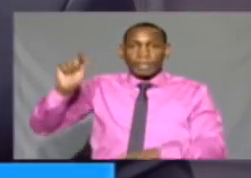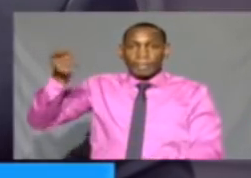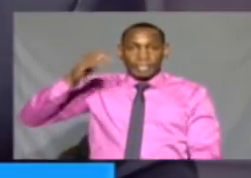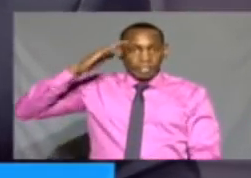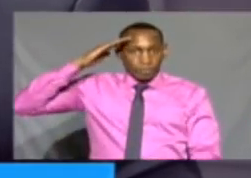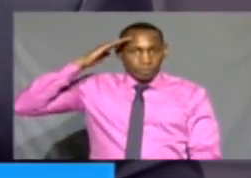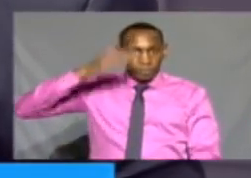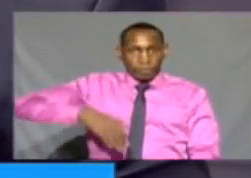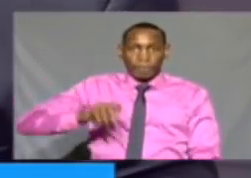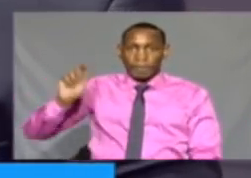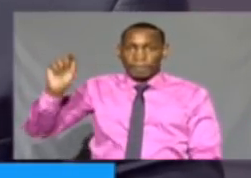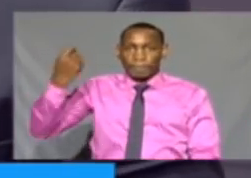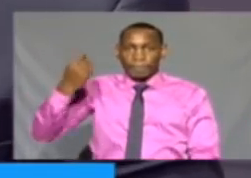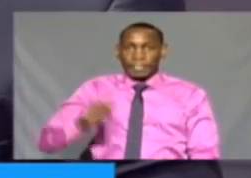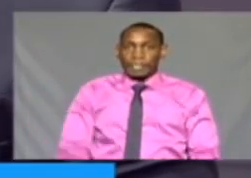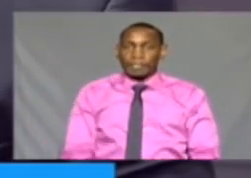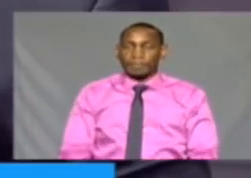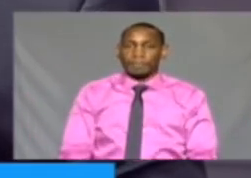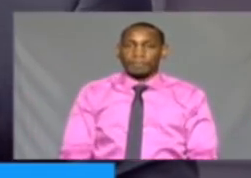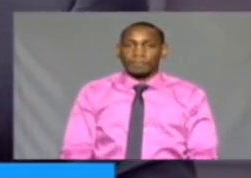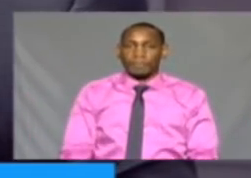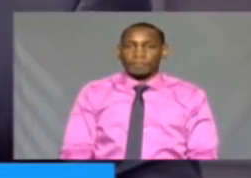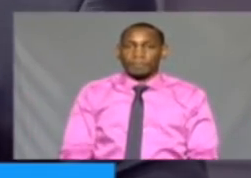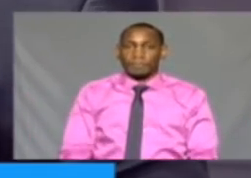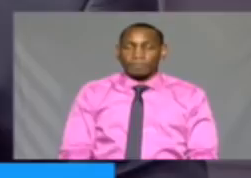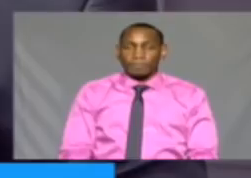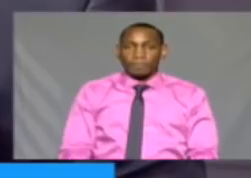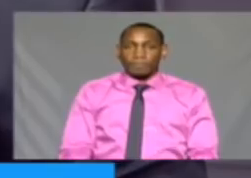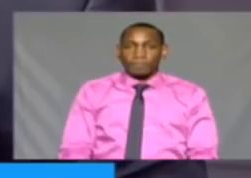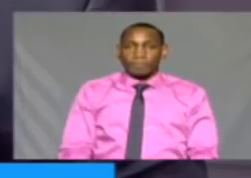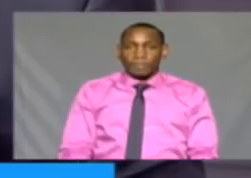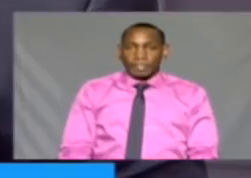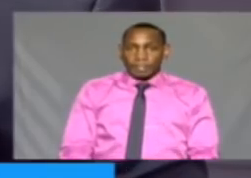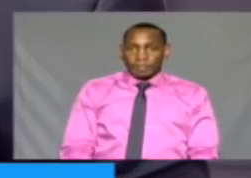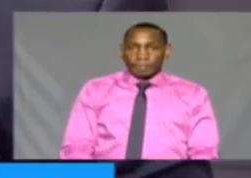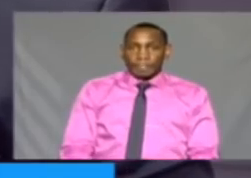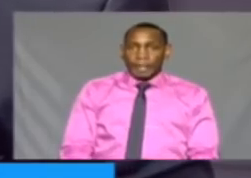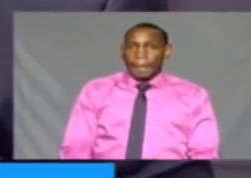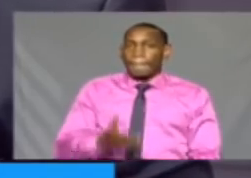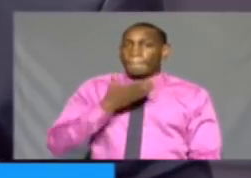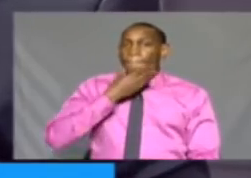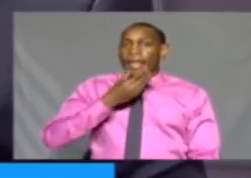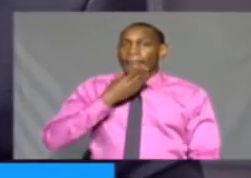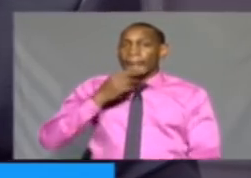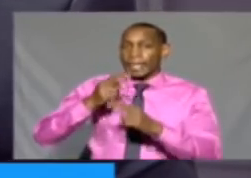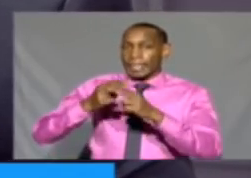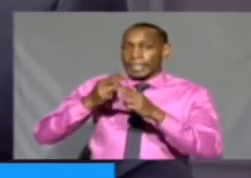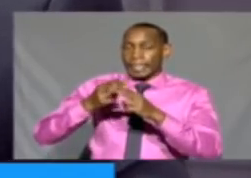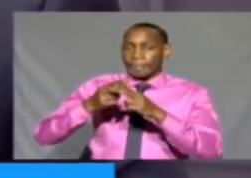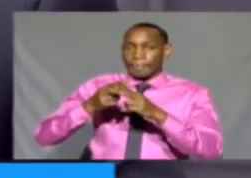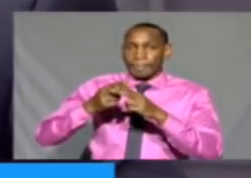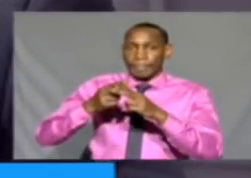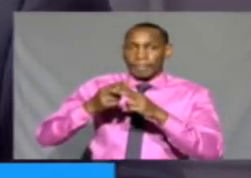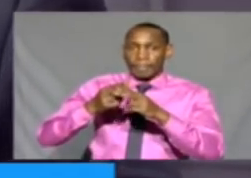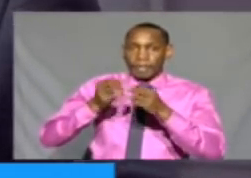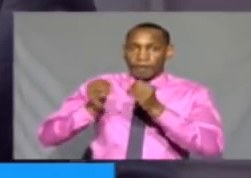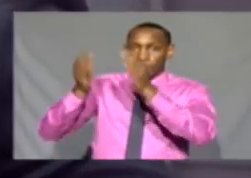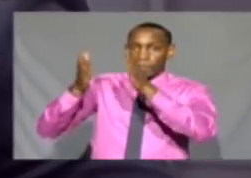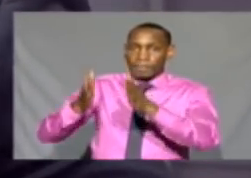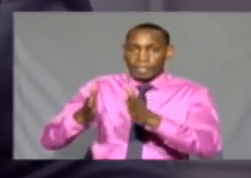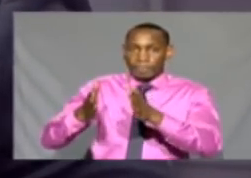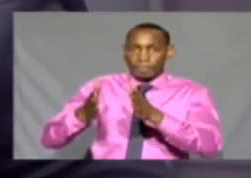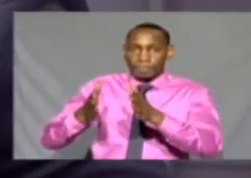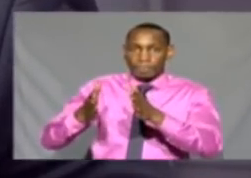salute for the president. This is where the good gentleman called Warrant Officer